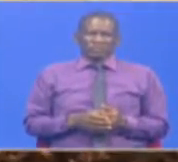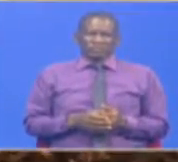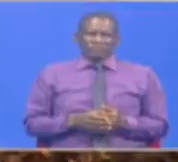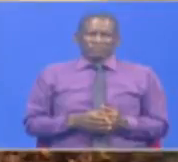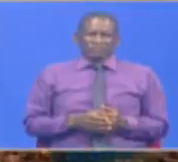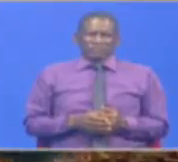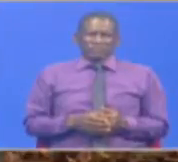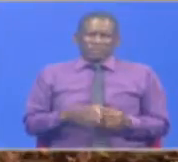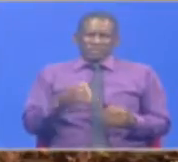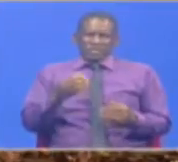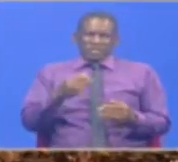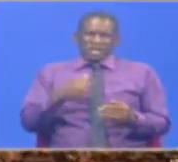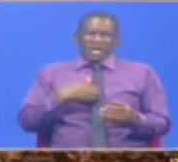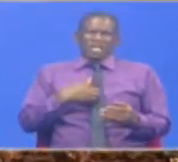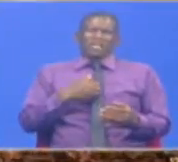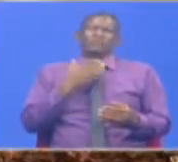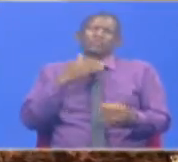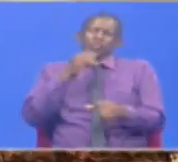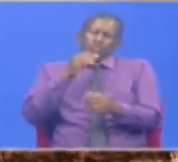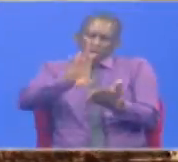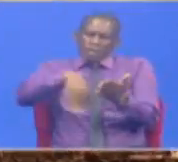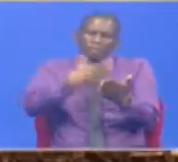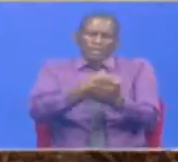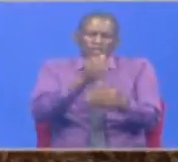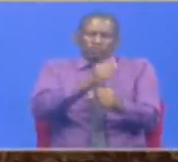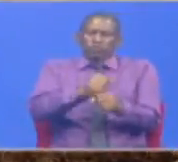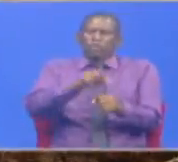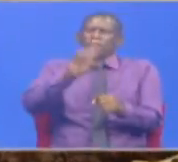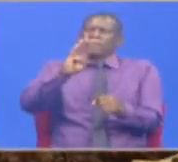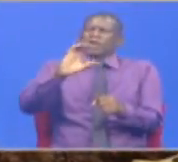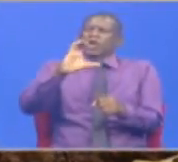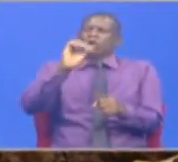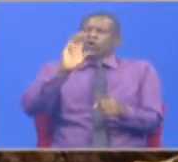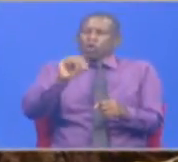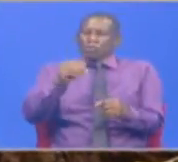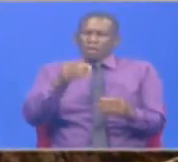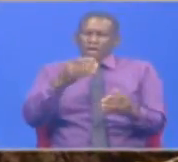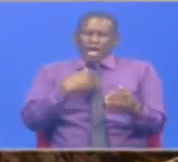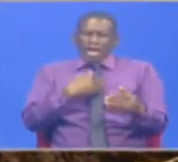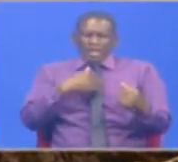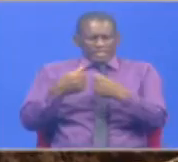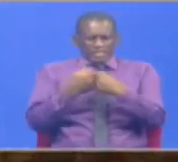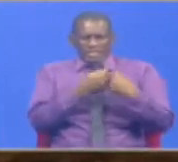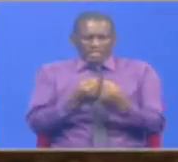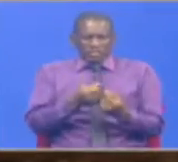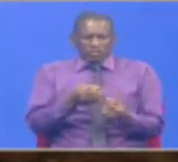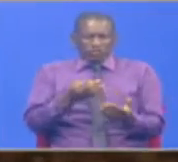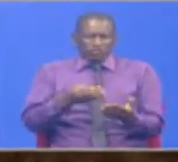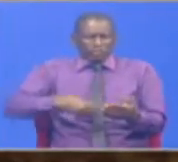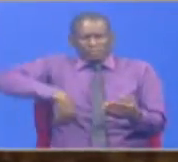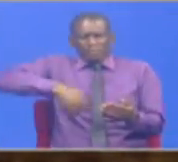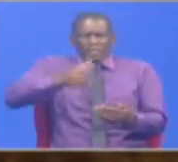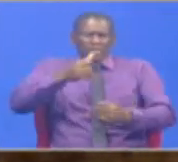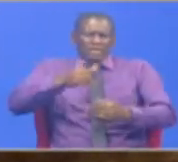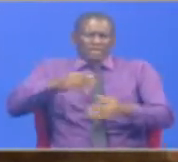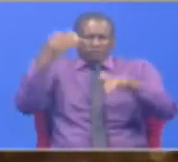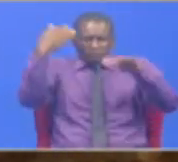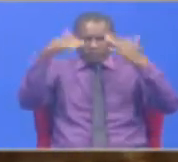Had applied the BCom, but now I had a challenge of getting now the fees.